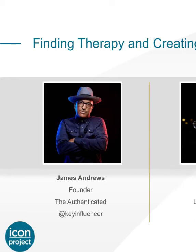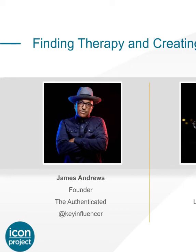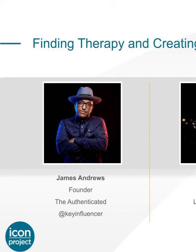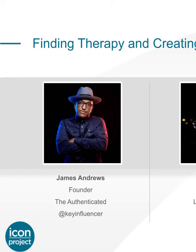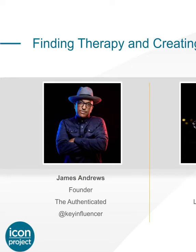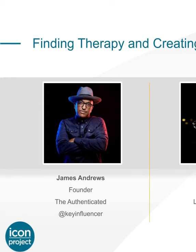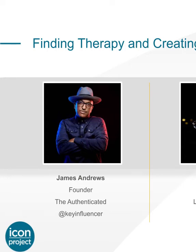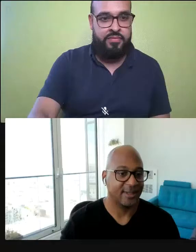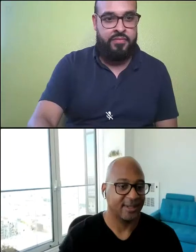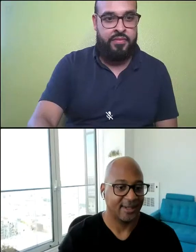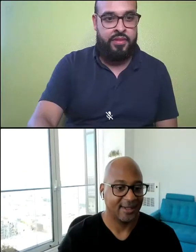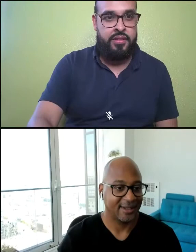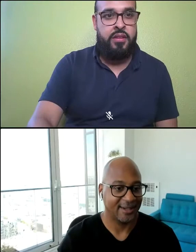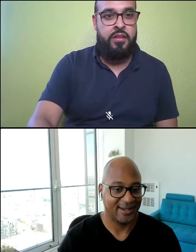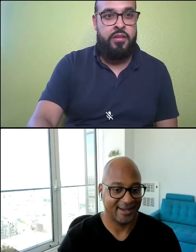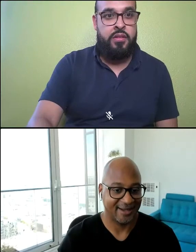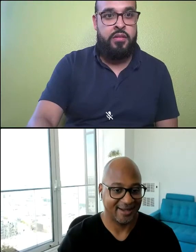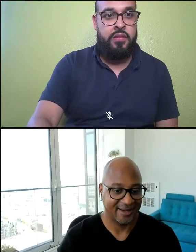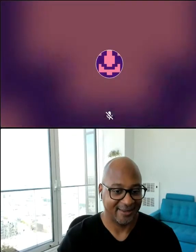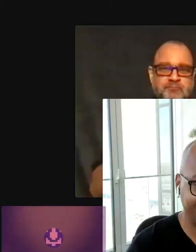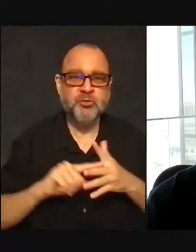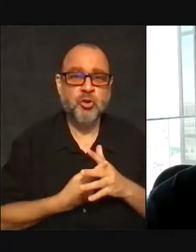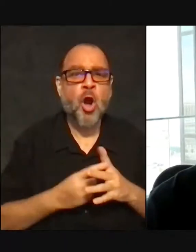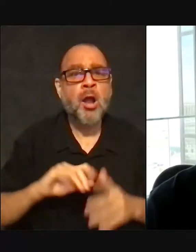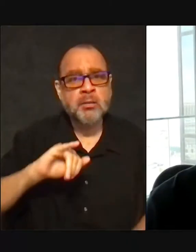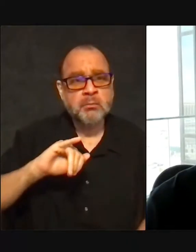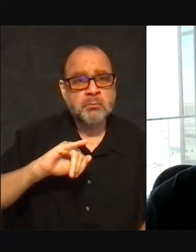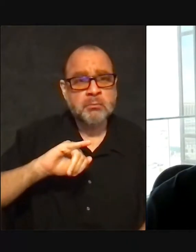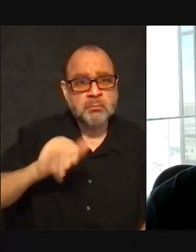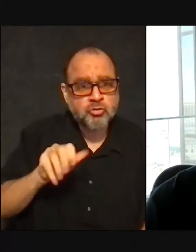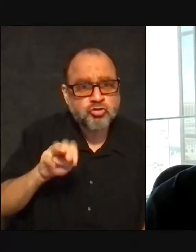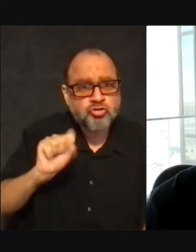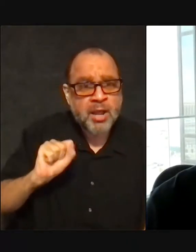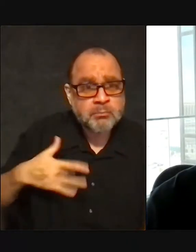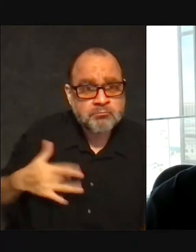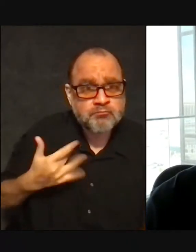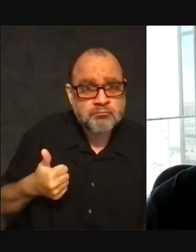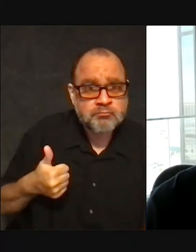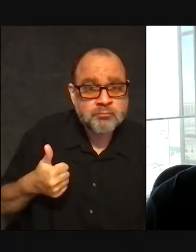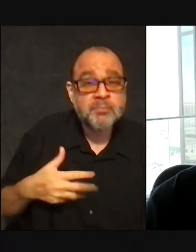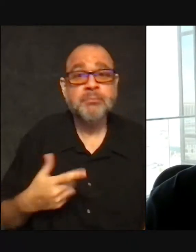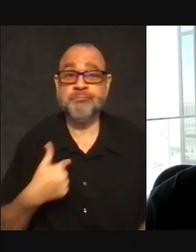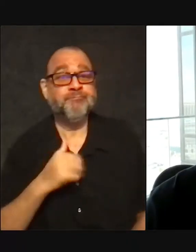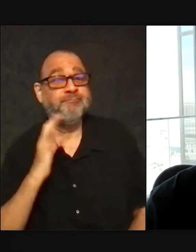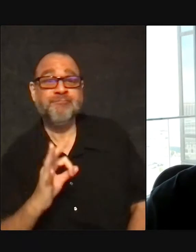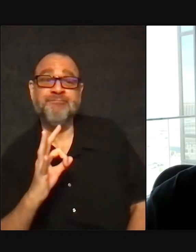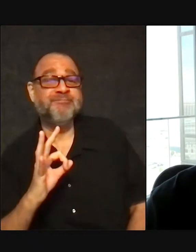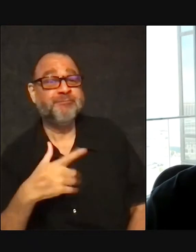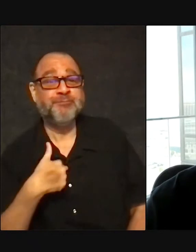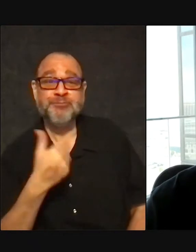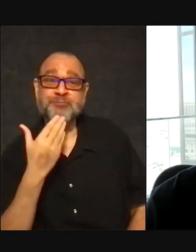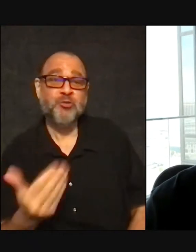But James, how you doing? Oh man, I'm blessed. How are you? I'm good. I'm good.